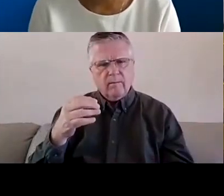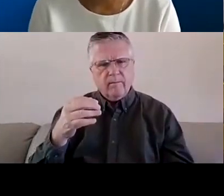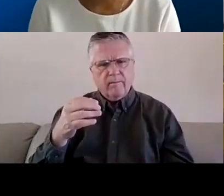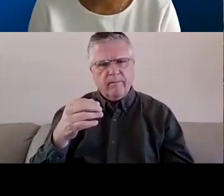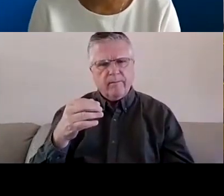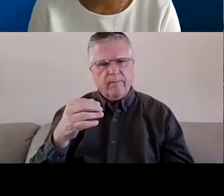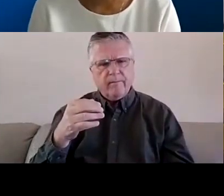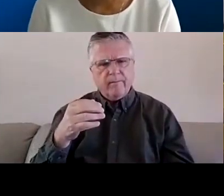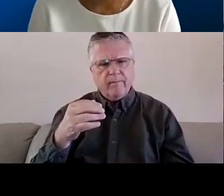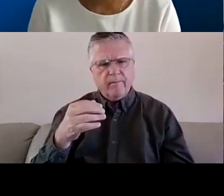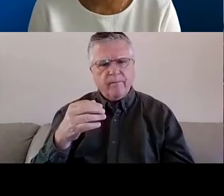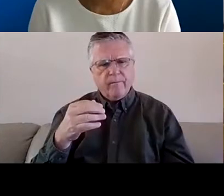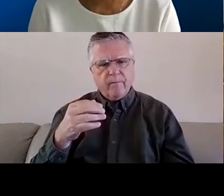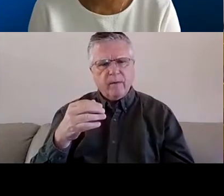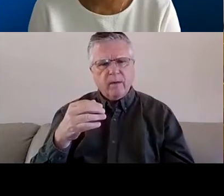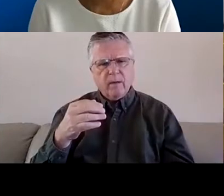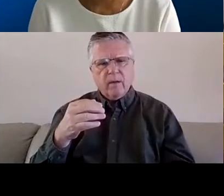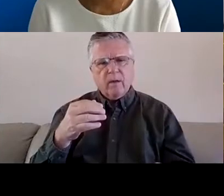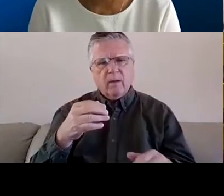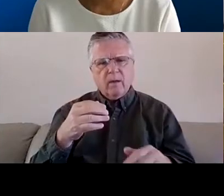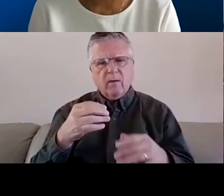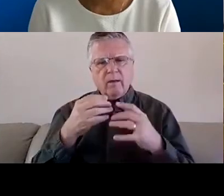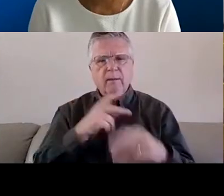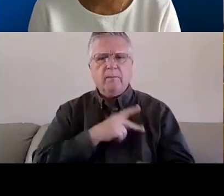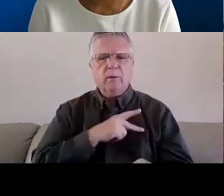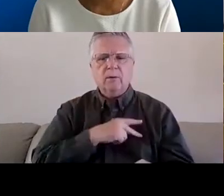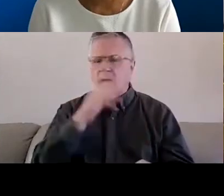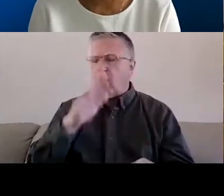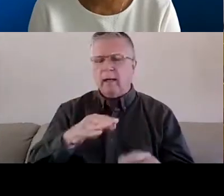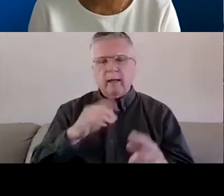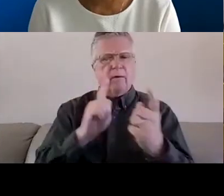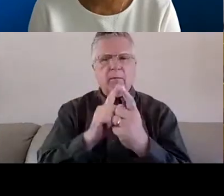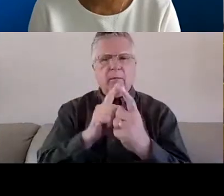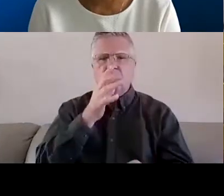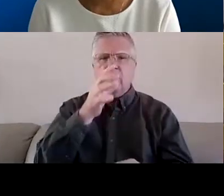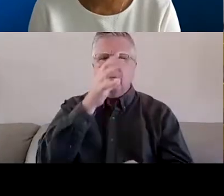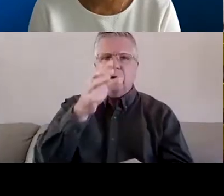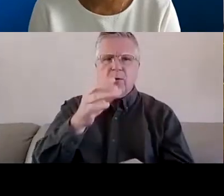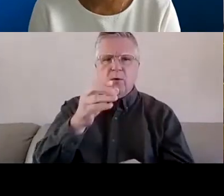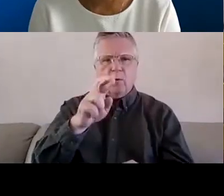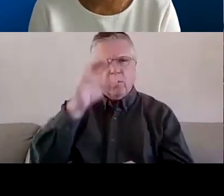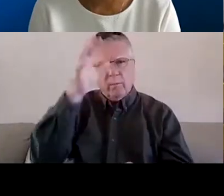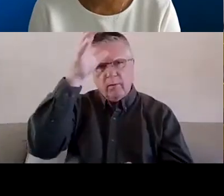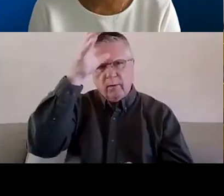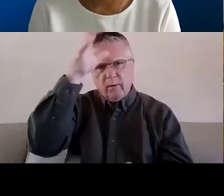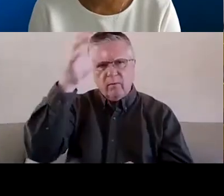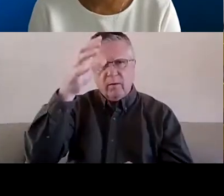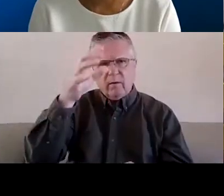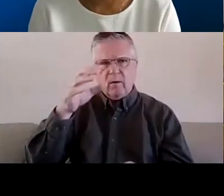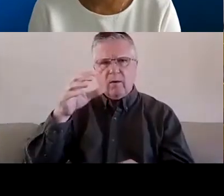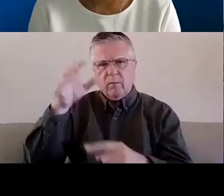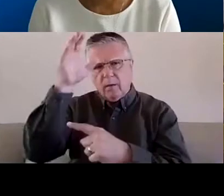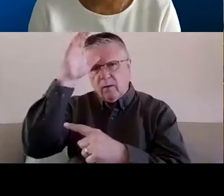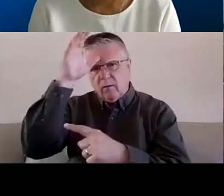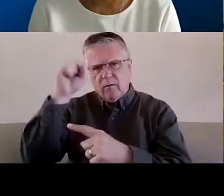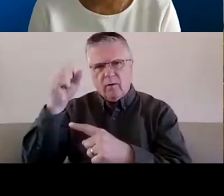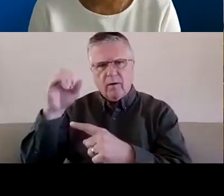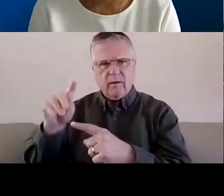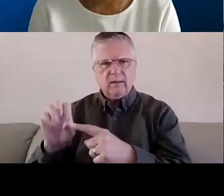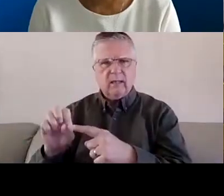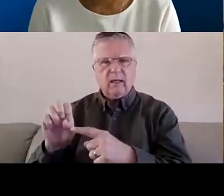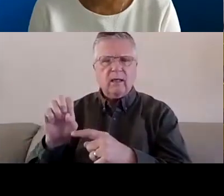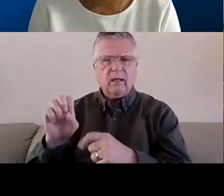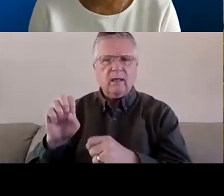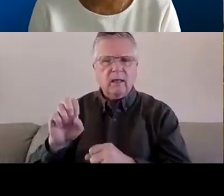my grandmother or my grandfather on my father's side. And that has left a hole